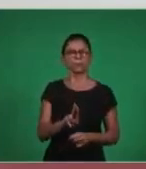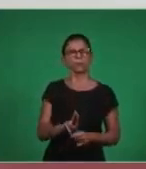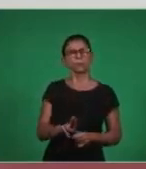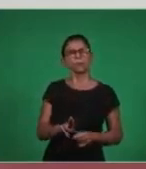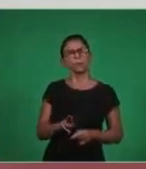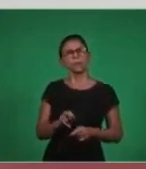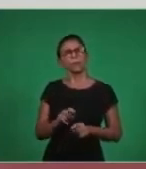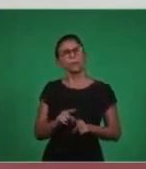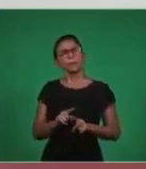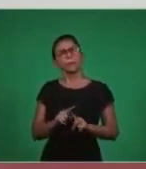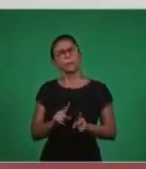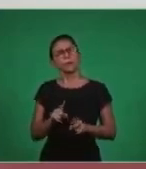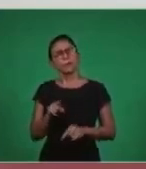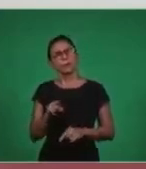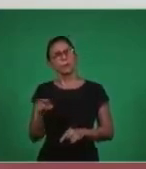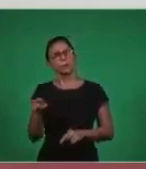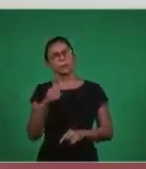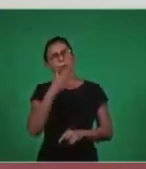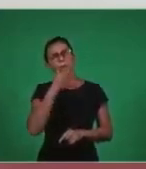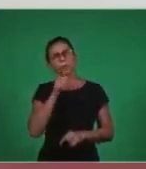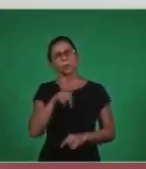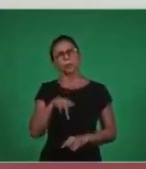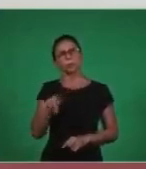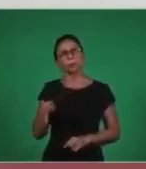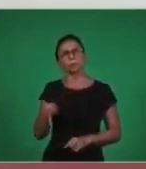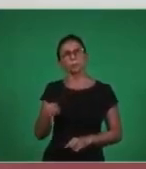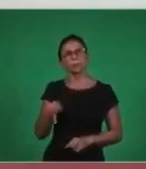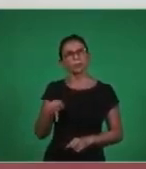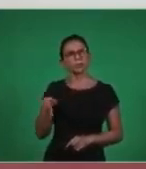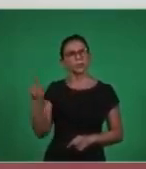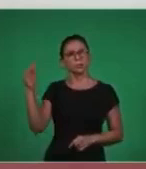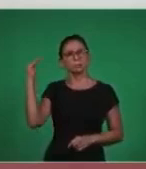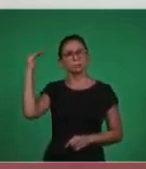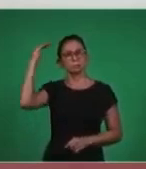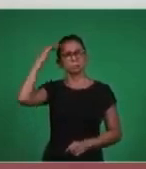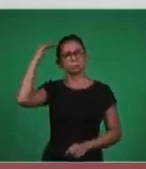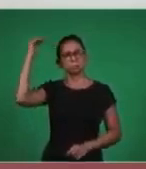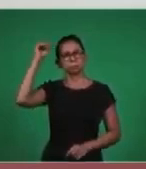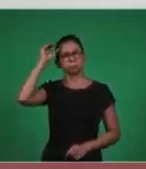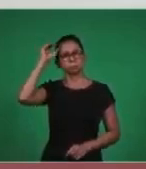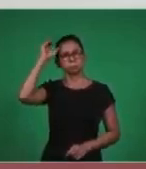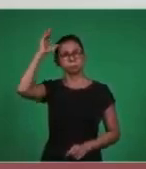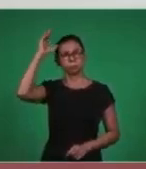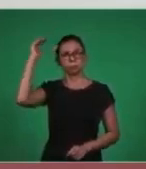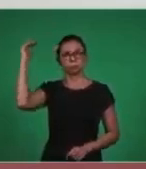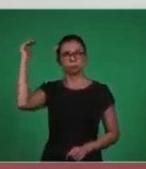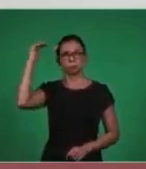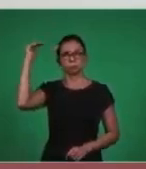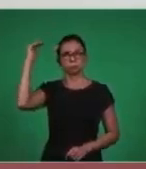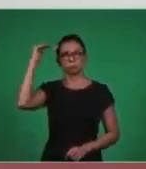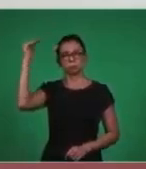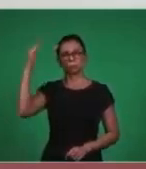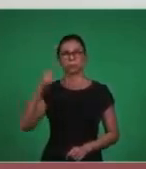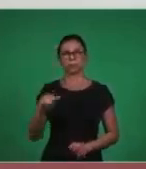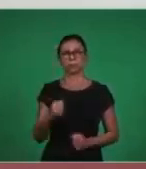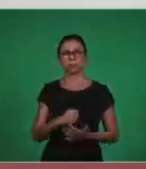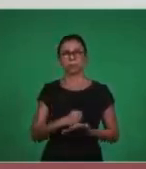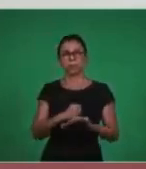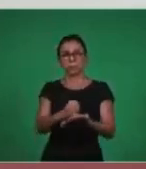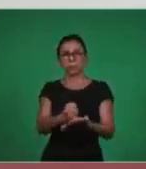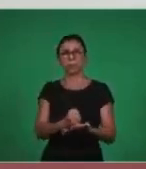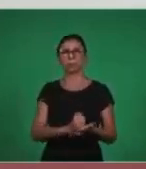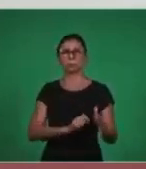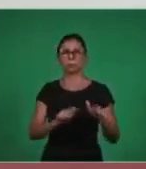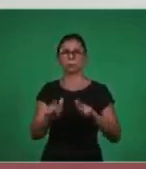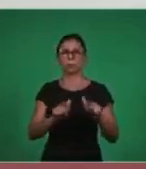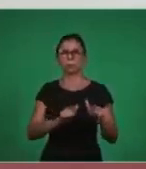level. And in fact, his case, he has another level. He's